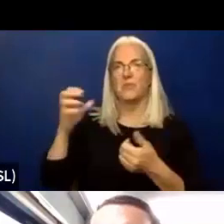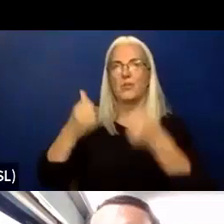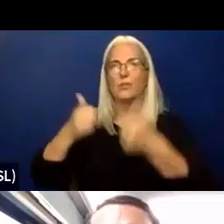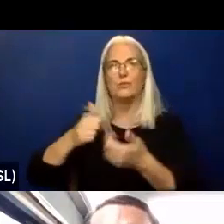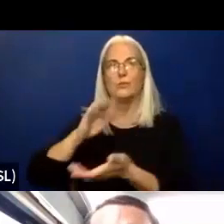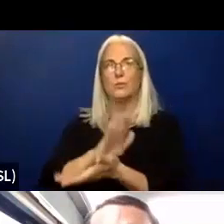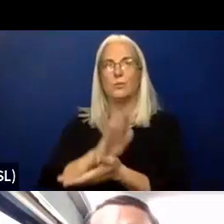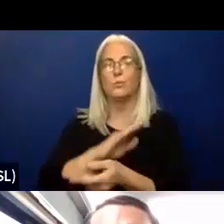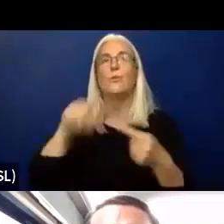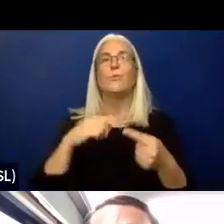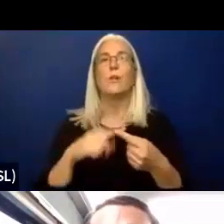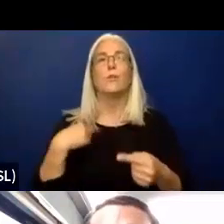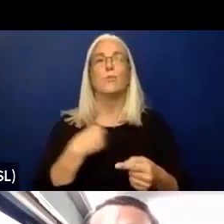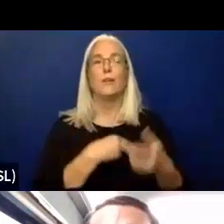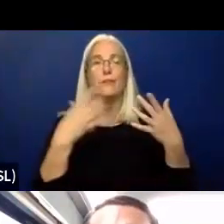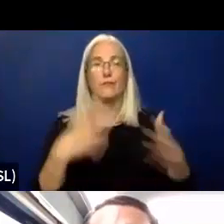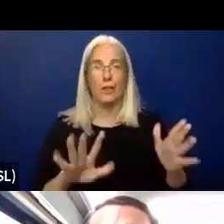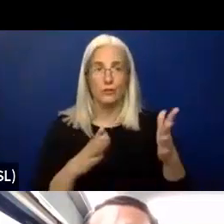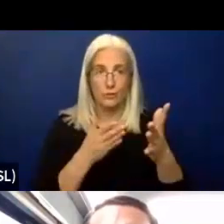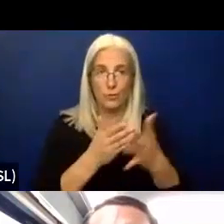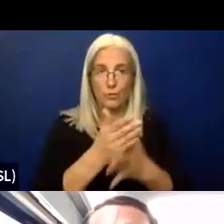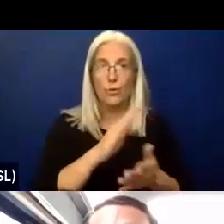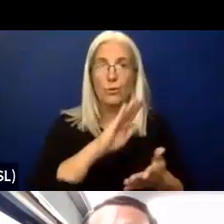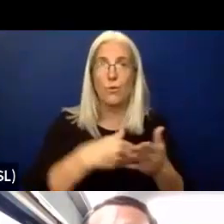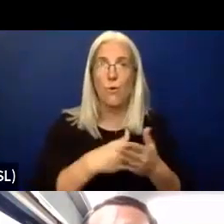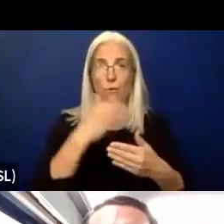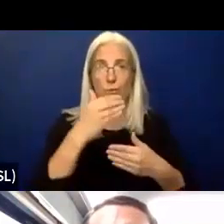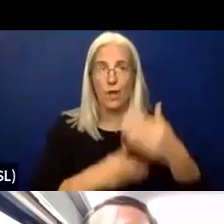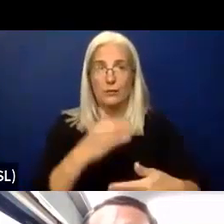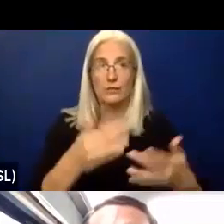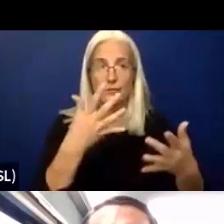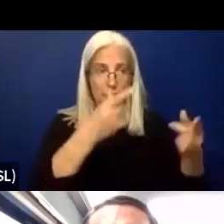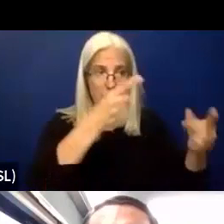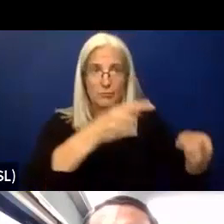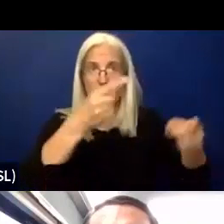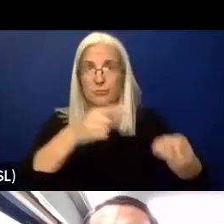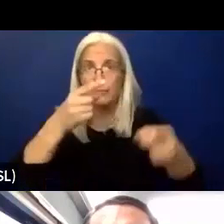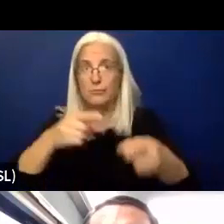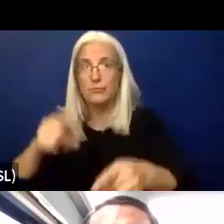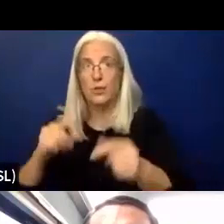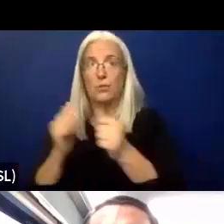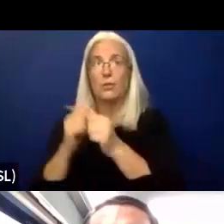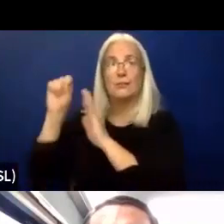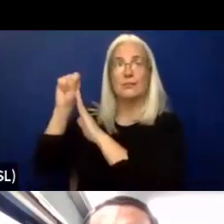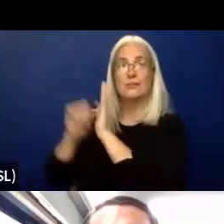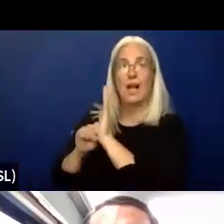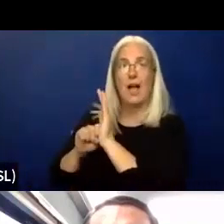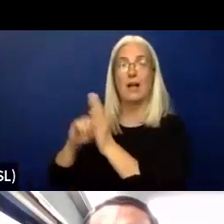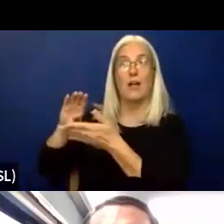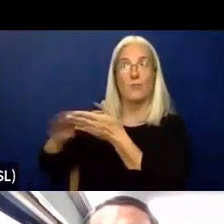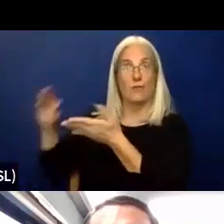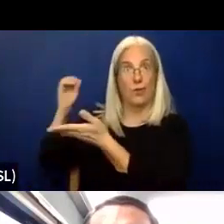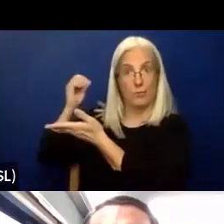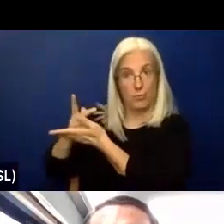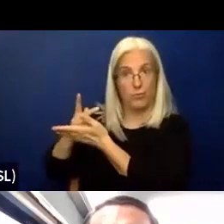and we have a final agreement with the state on the waivers, then we will definitely get that out there.